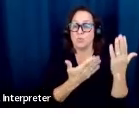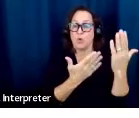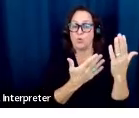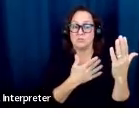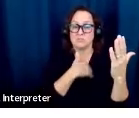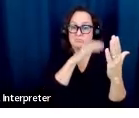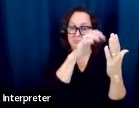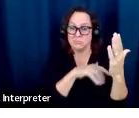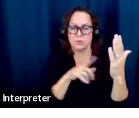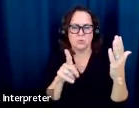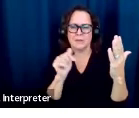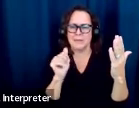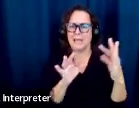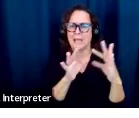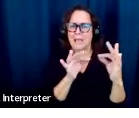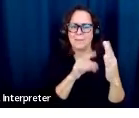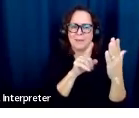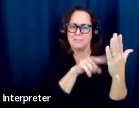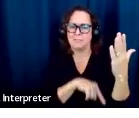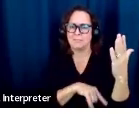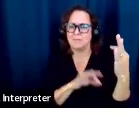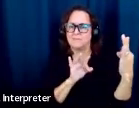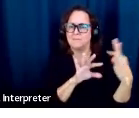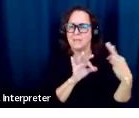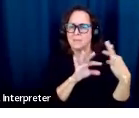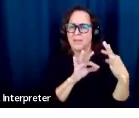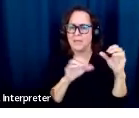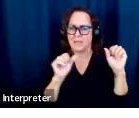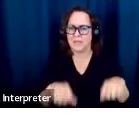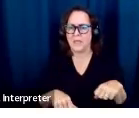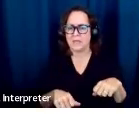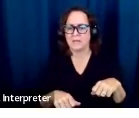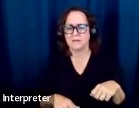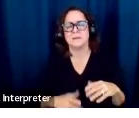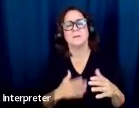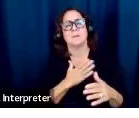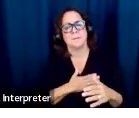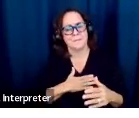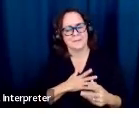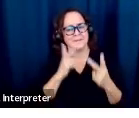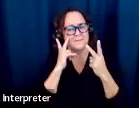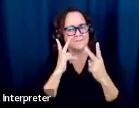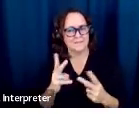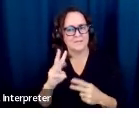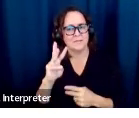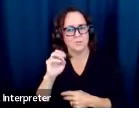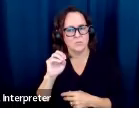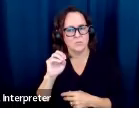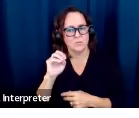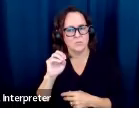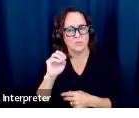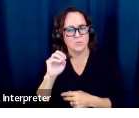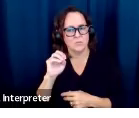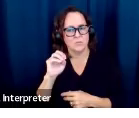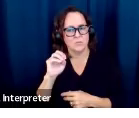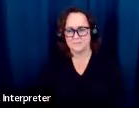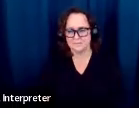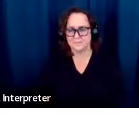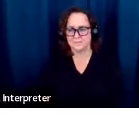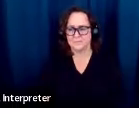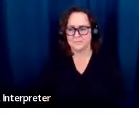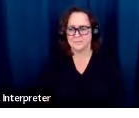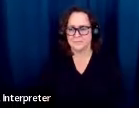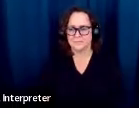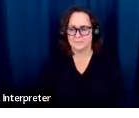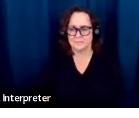other more general questions or feedback. So please do visit that website if you get a chance. And then obviously you can email